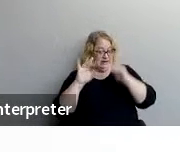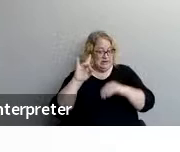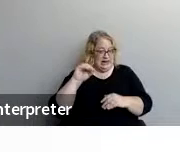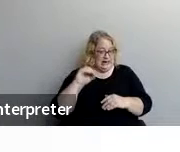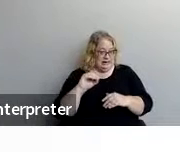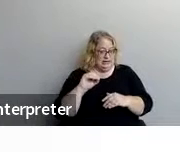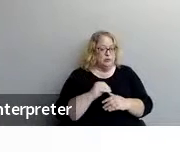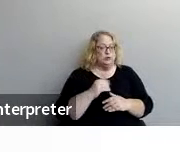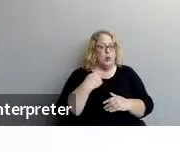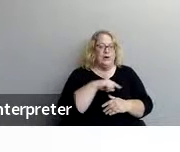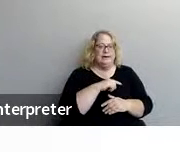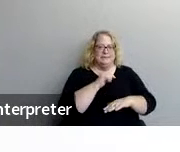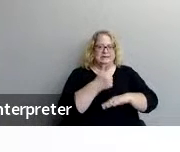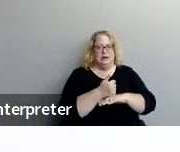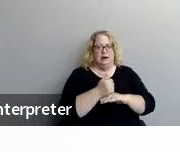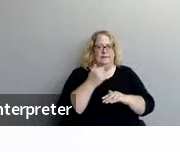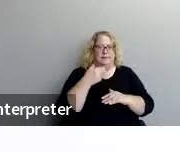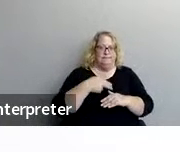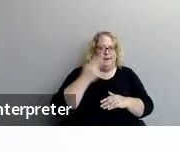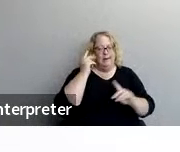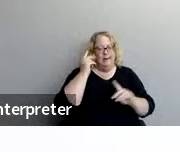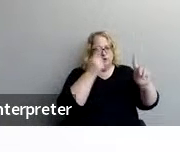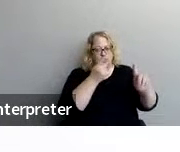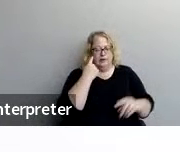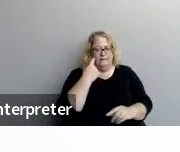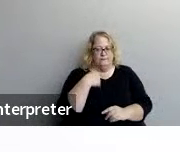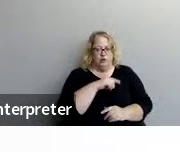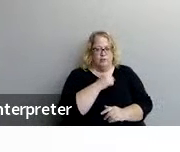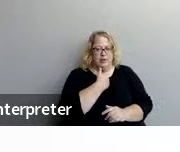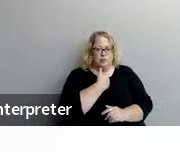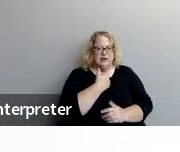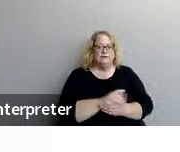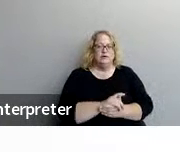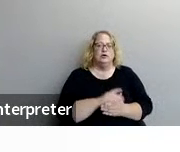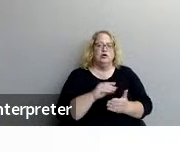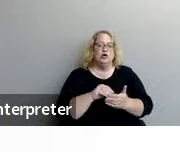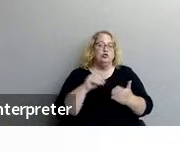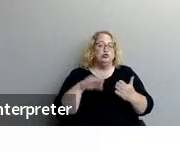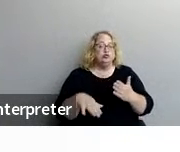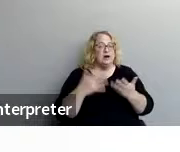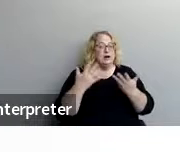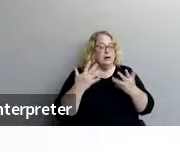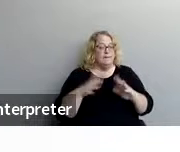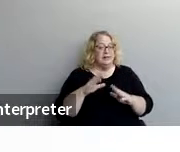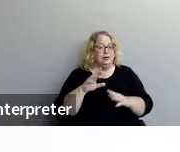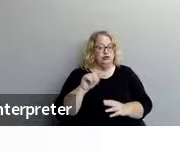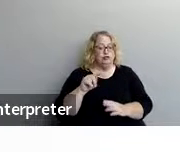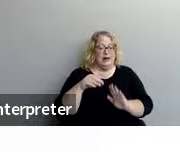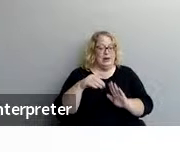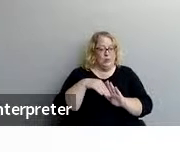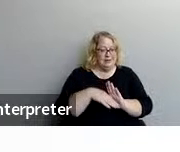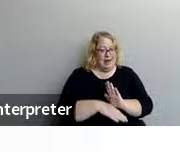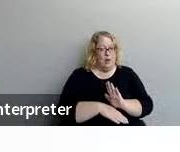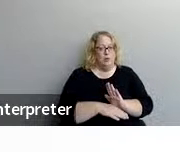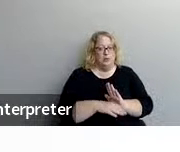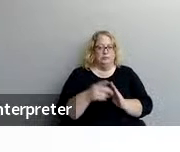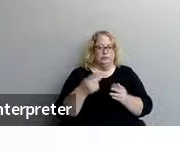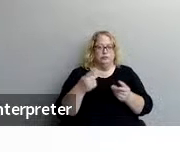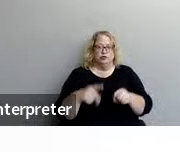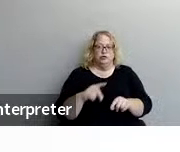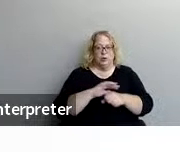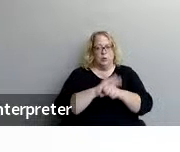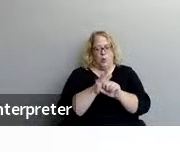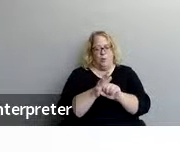more ambitious target for ourselves. The student completion rate did dip during COVID when instruction was